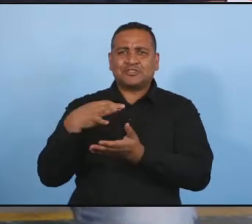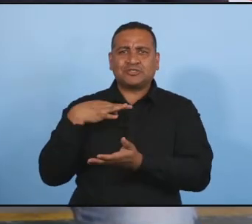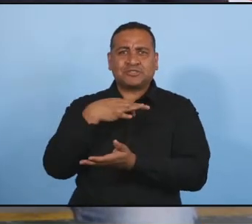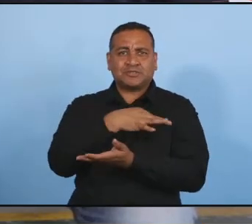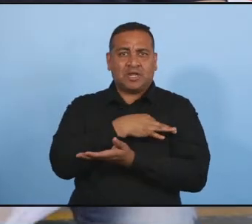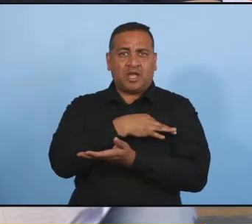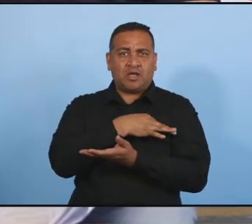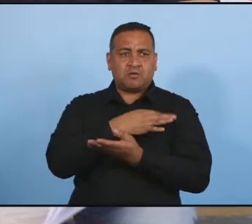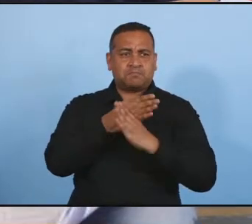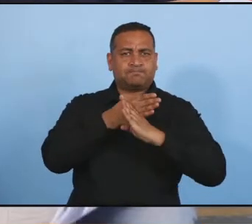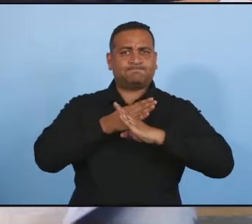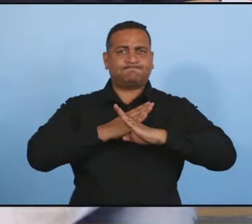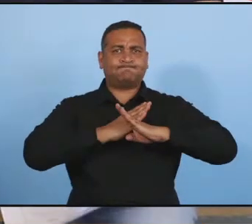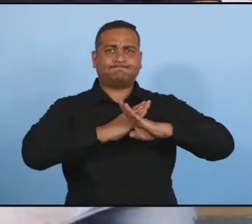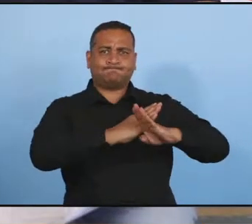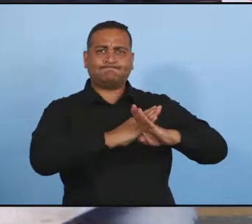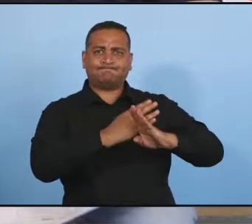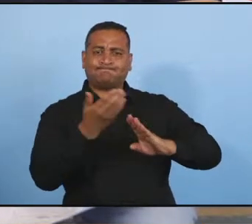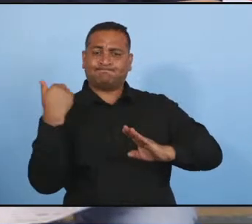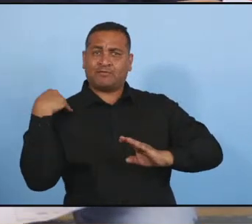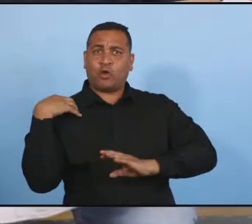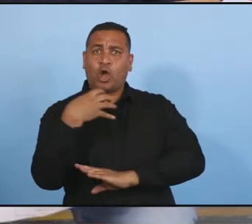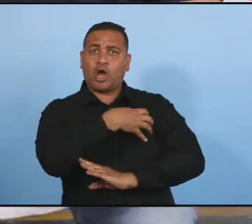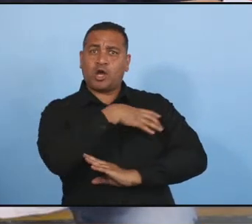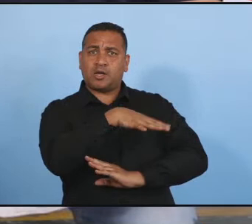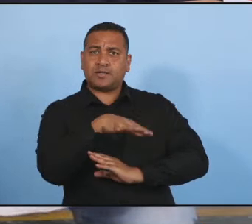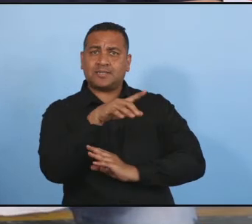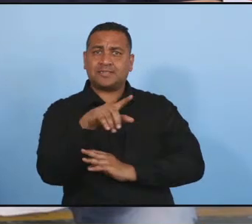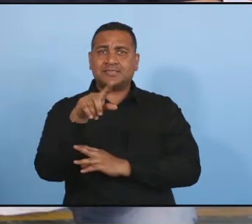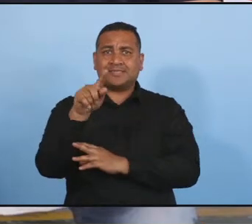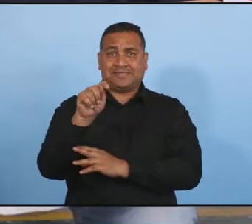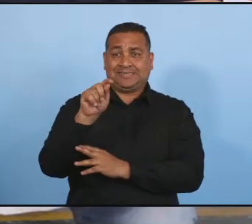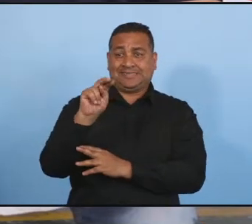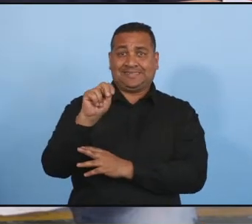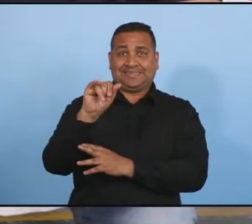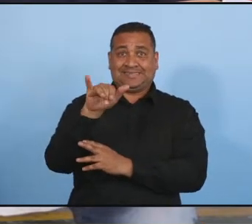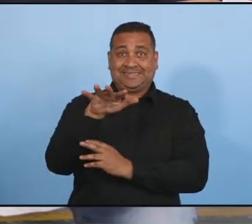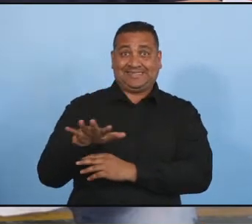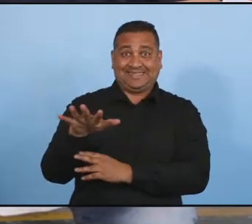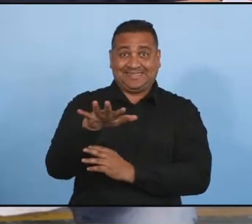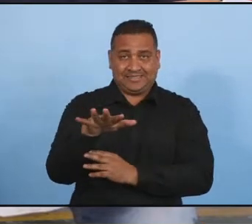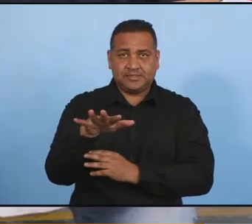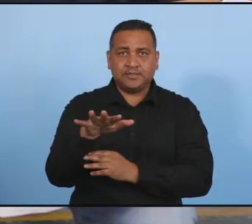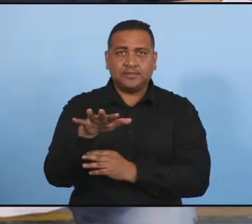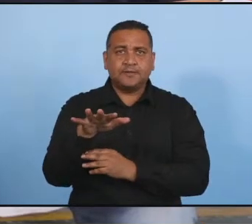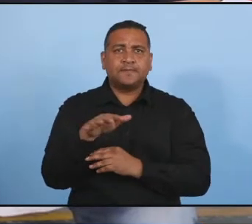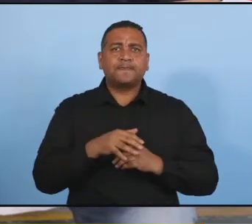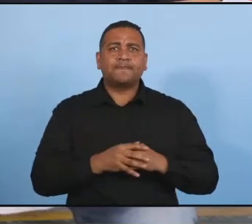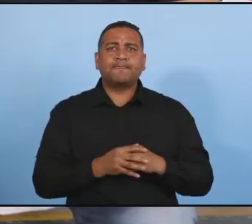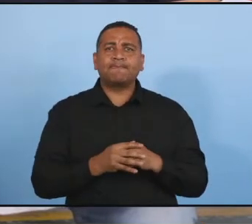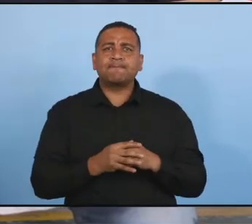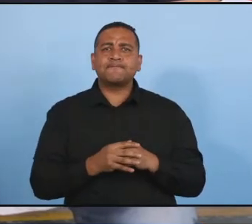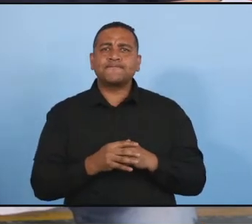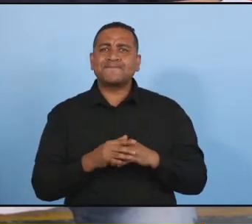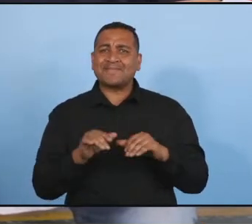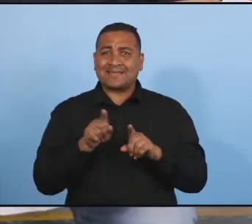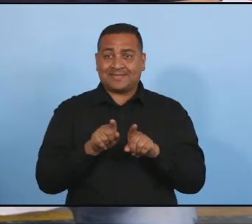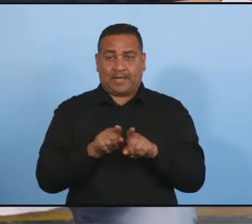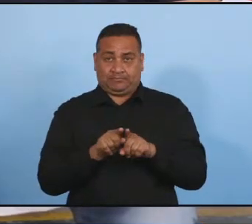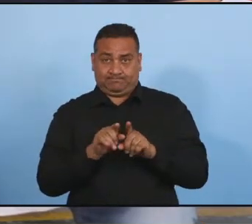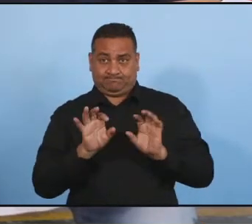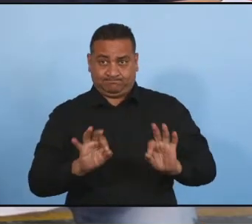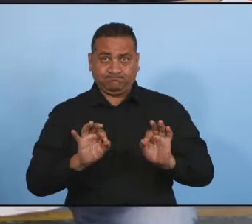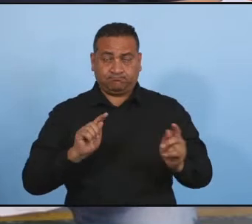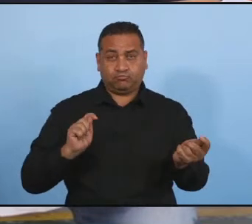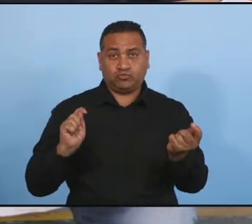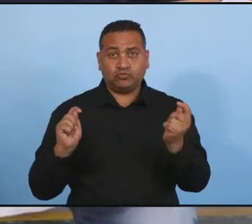force. The Army, the Navy in particular, and then it progressed from there to become